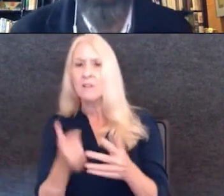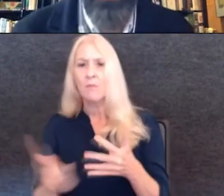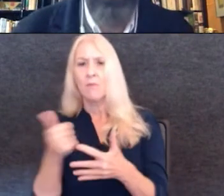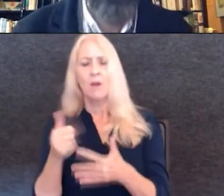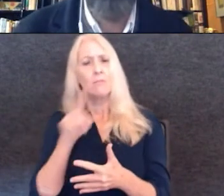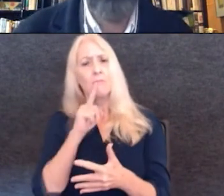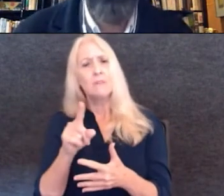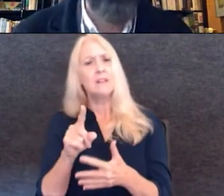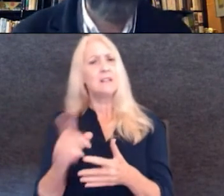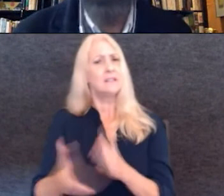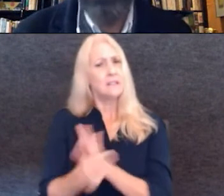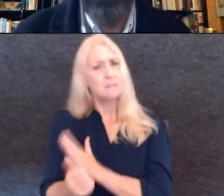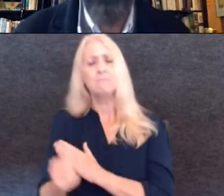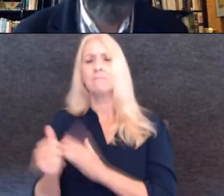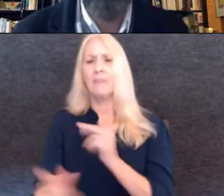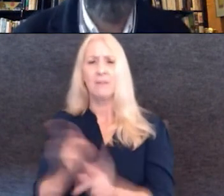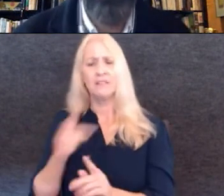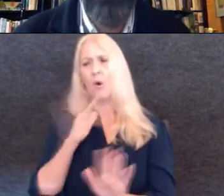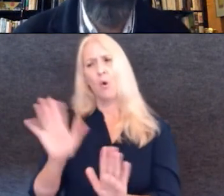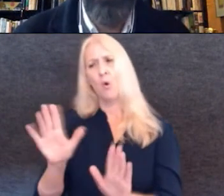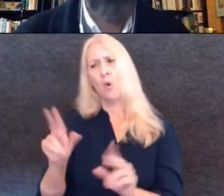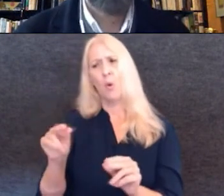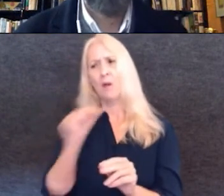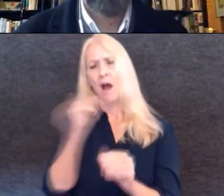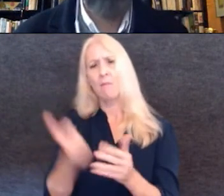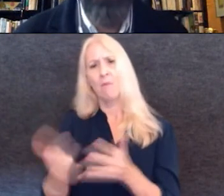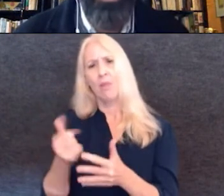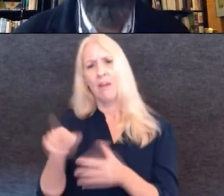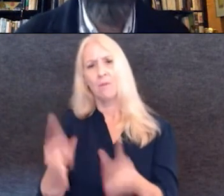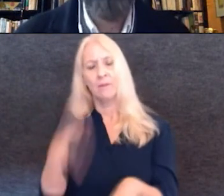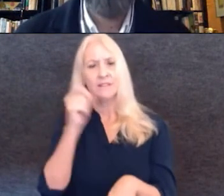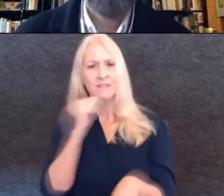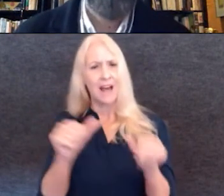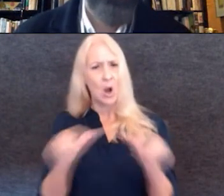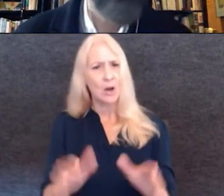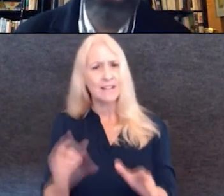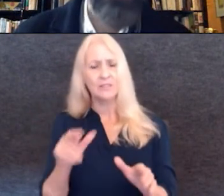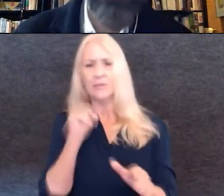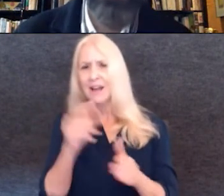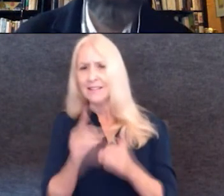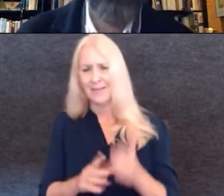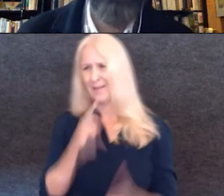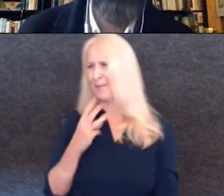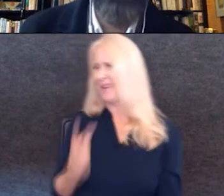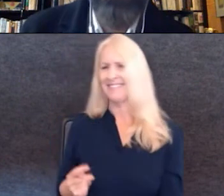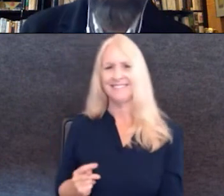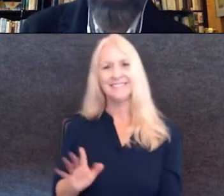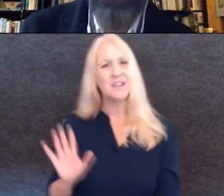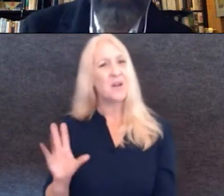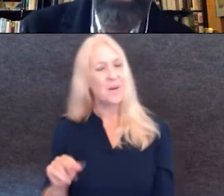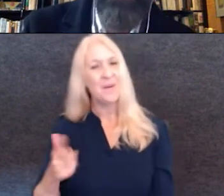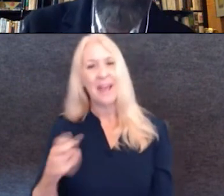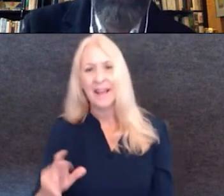they're not designers. We're not going to promote. They're not architects. We're not going to promote them. And I'm like, what? Right. So right. That's not Gensler, yeah. Right. No,